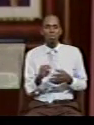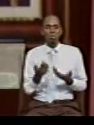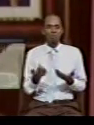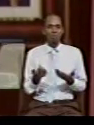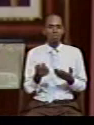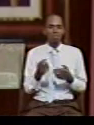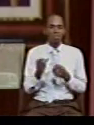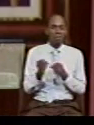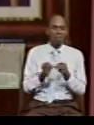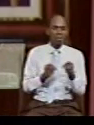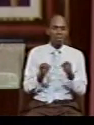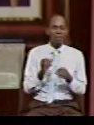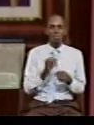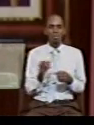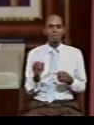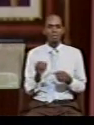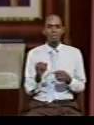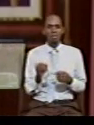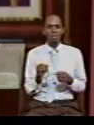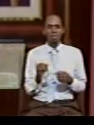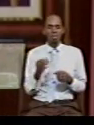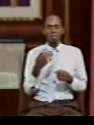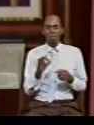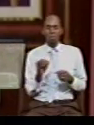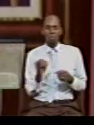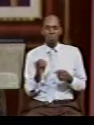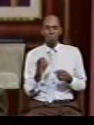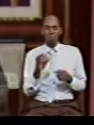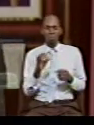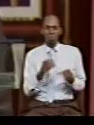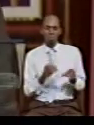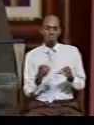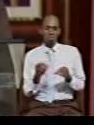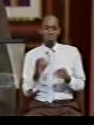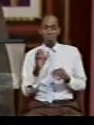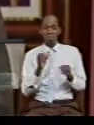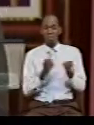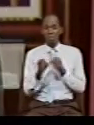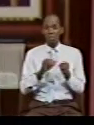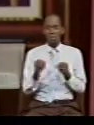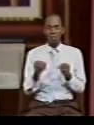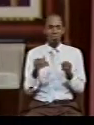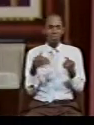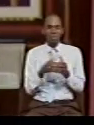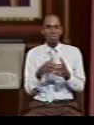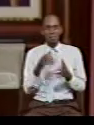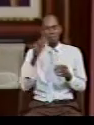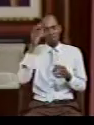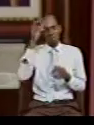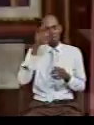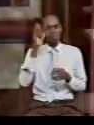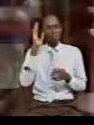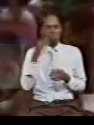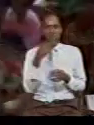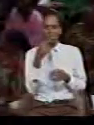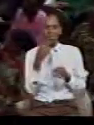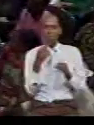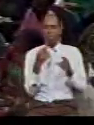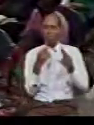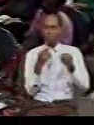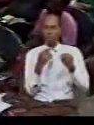kind of sweet things of the devil, you'll say no. I say no.